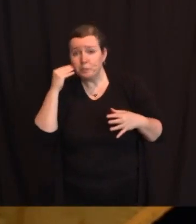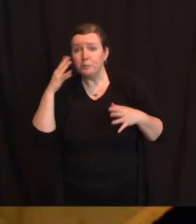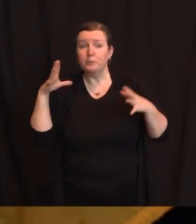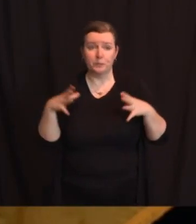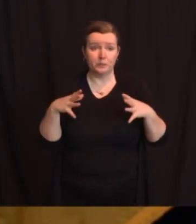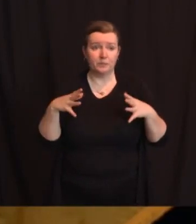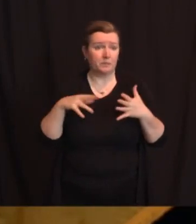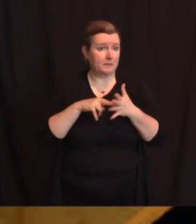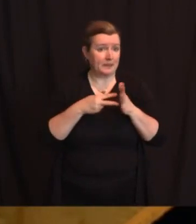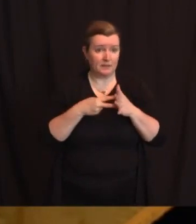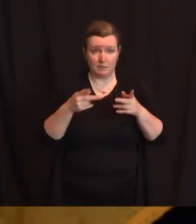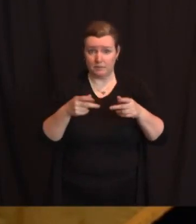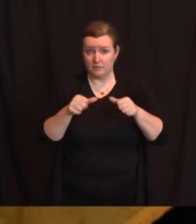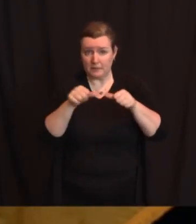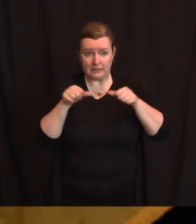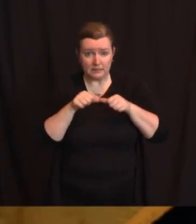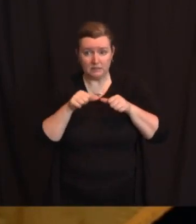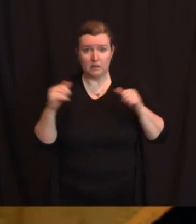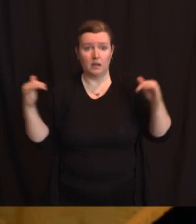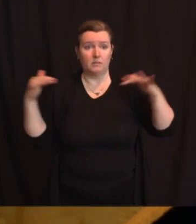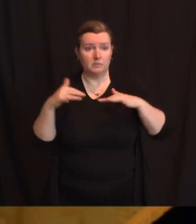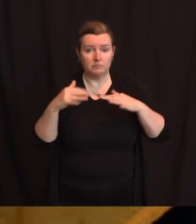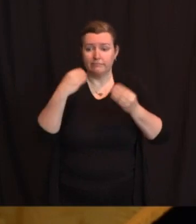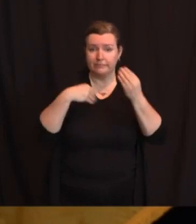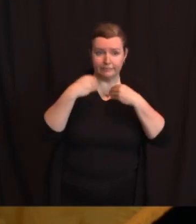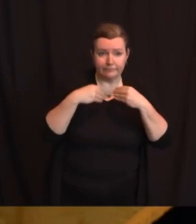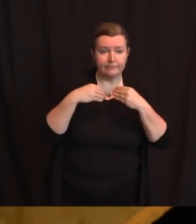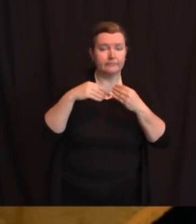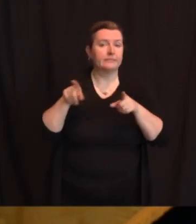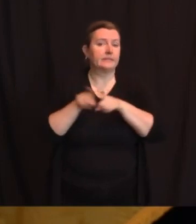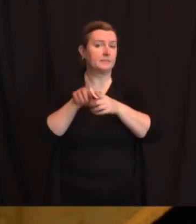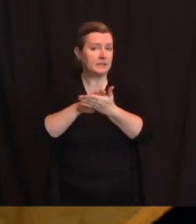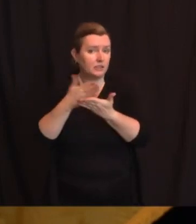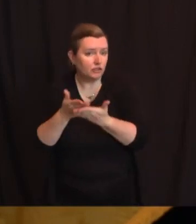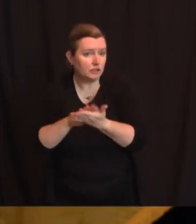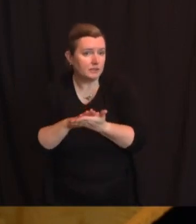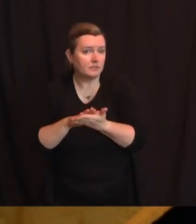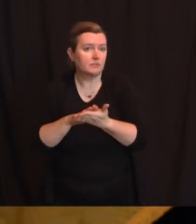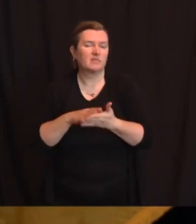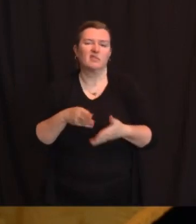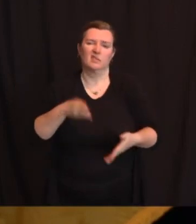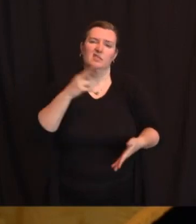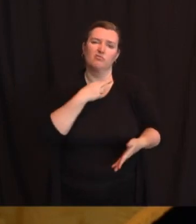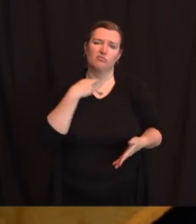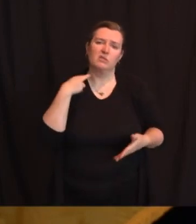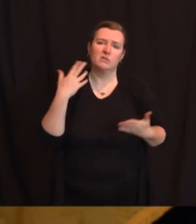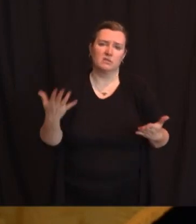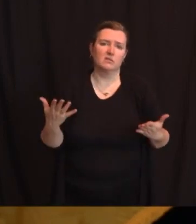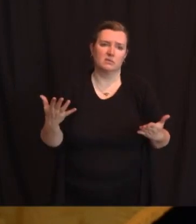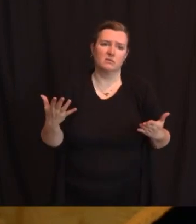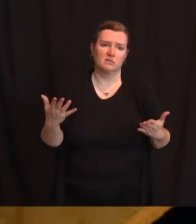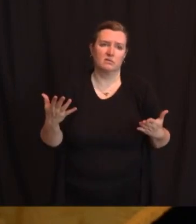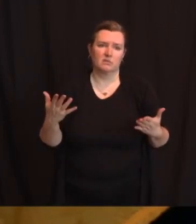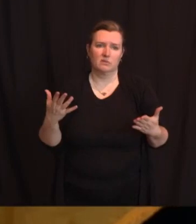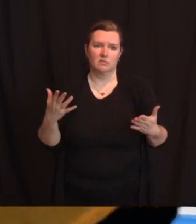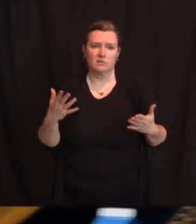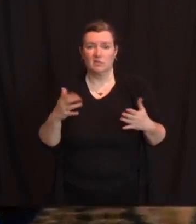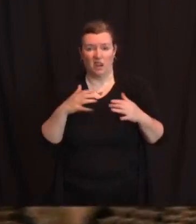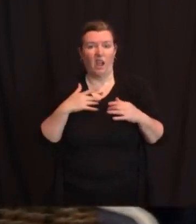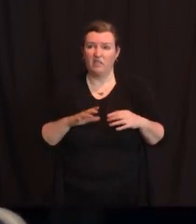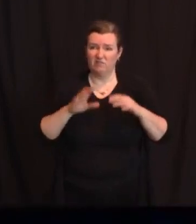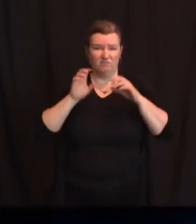consider that high risk. So we'll be testing throughout. And there's lots of them, by the way. Again, I'm not